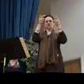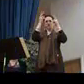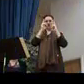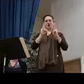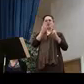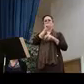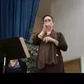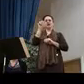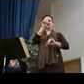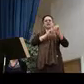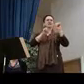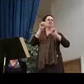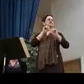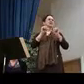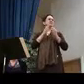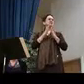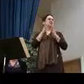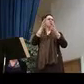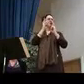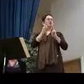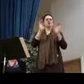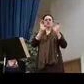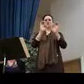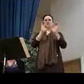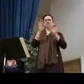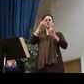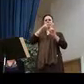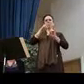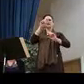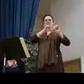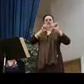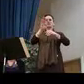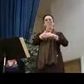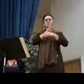Certificate of Applied Science, Business Fundamentals, honors.